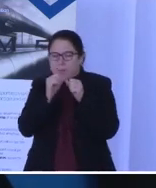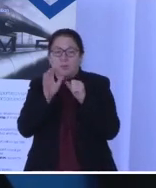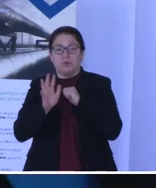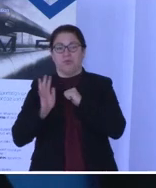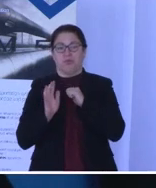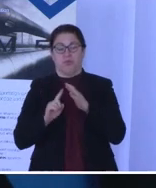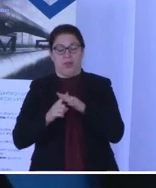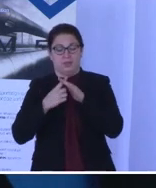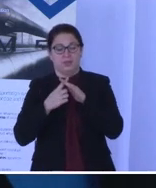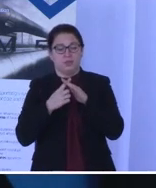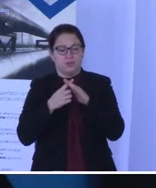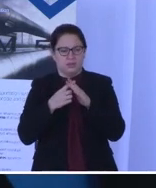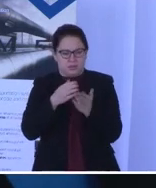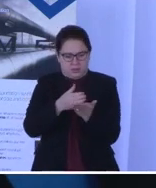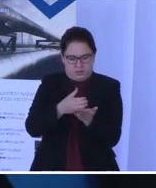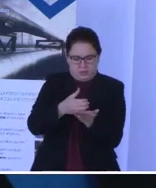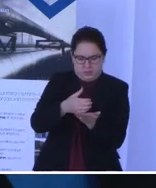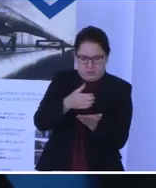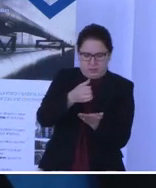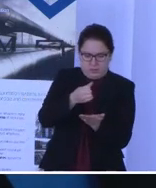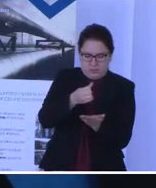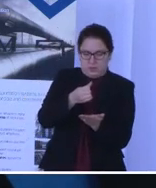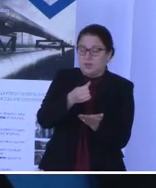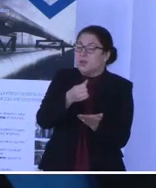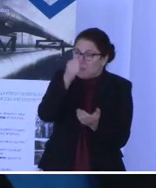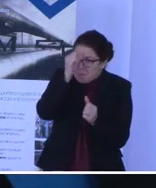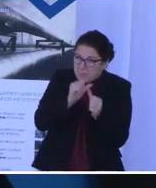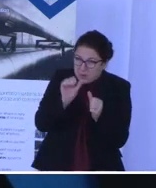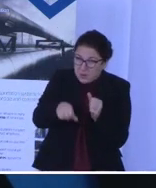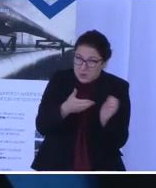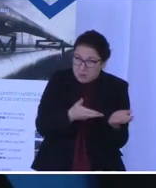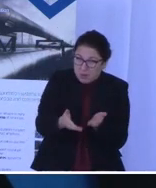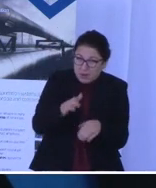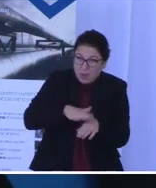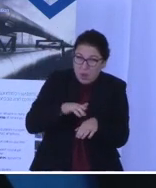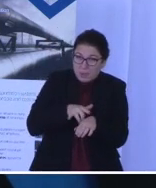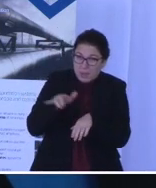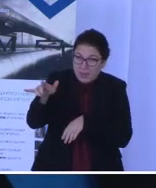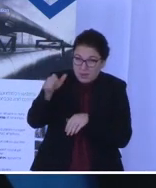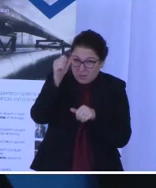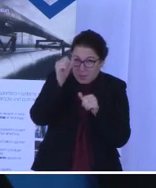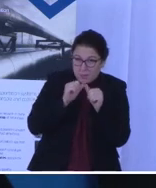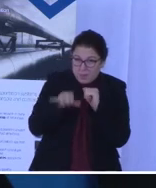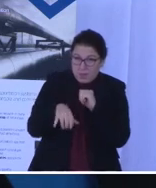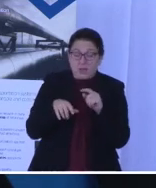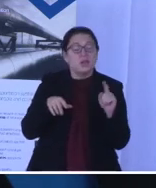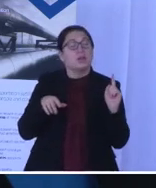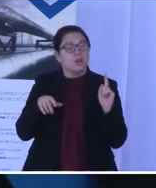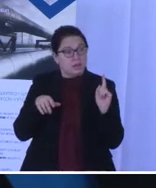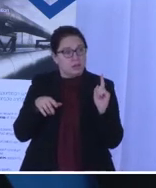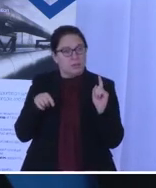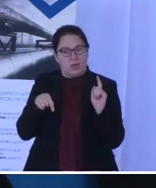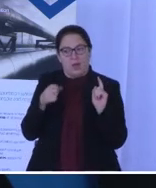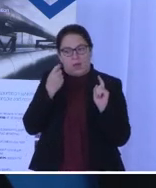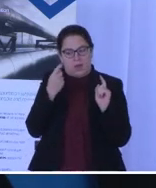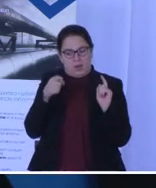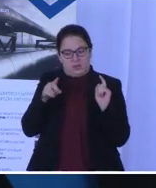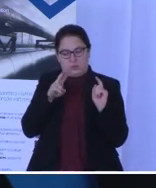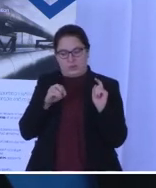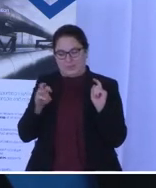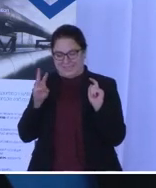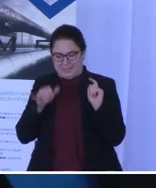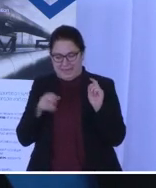if the bottle was sealed, you were allowed to carry it on the plane. What these terrorists did is their plan was to